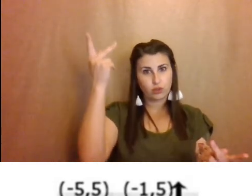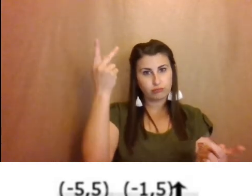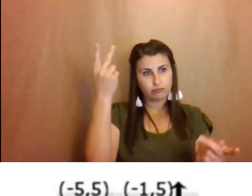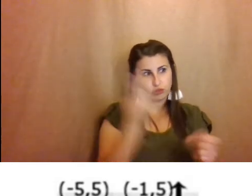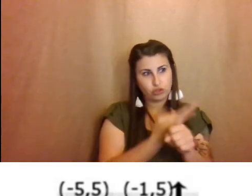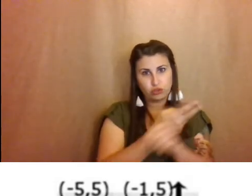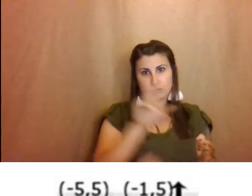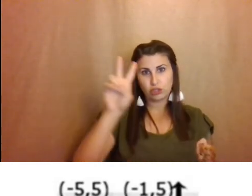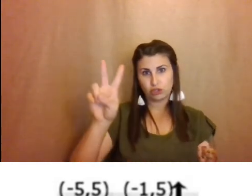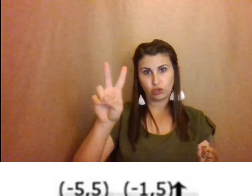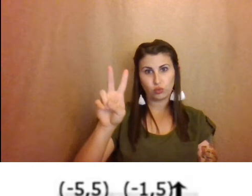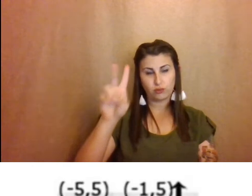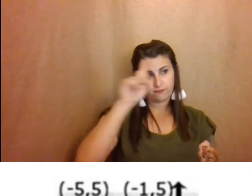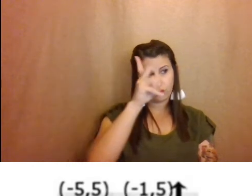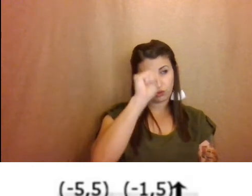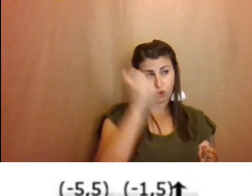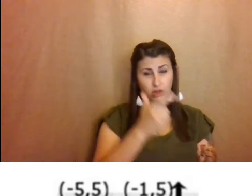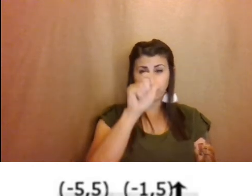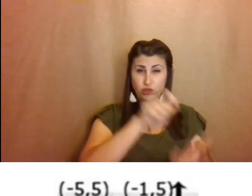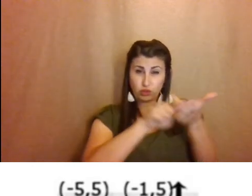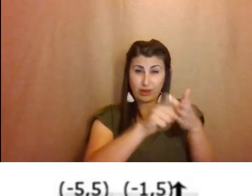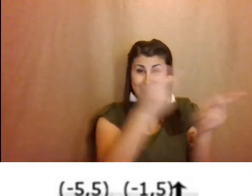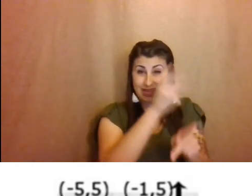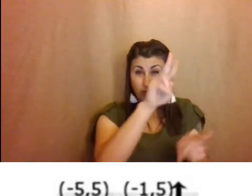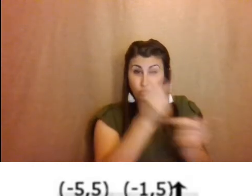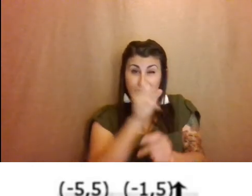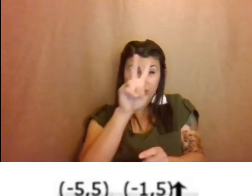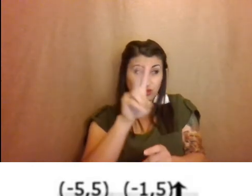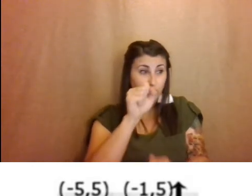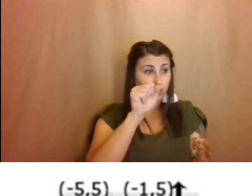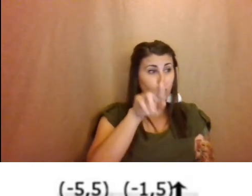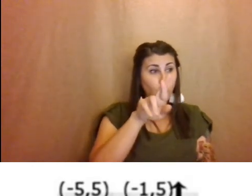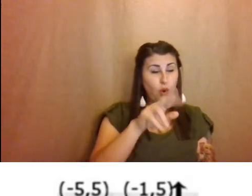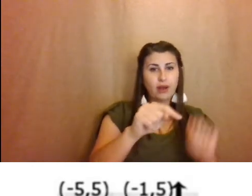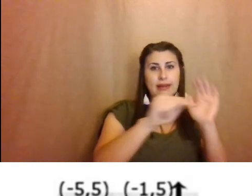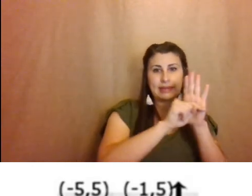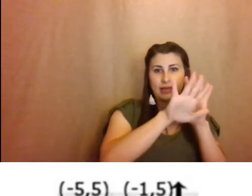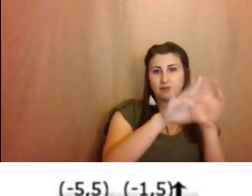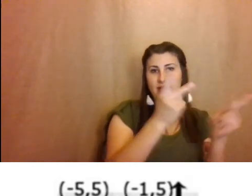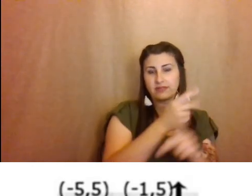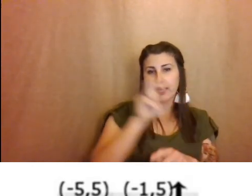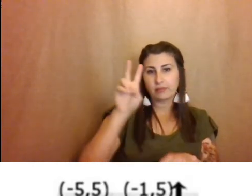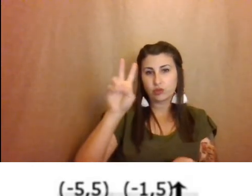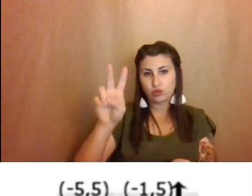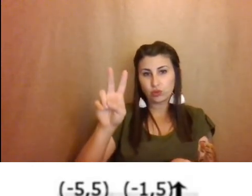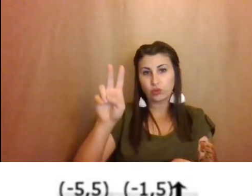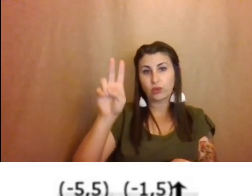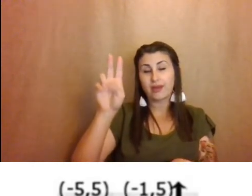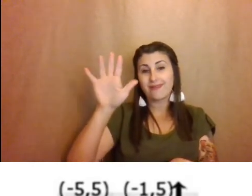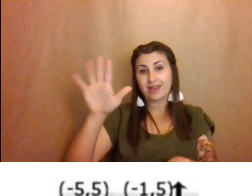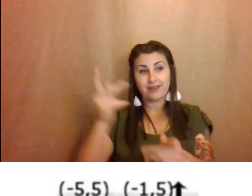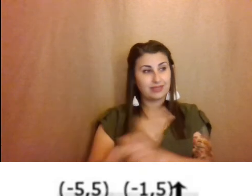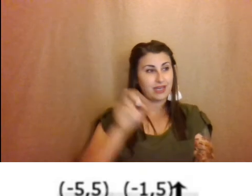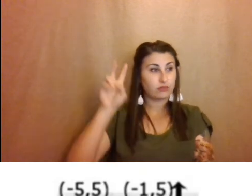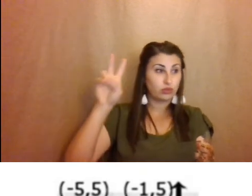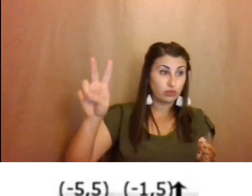You can write it like this, or you can write it like this. -5 times 2, 5 times 2, and then tell me what